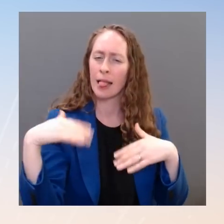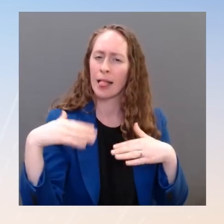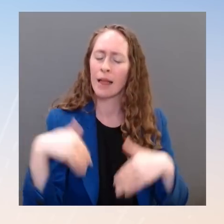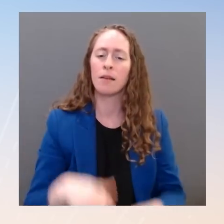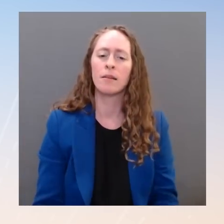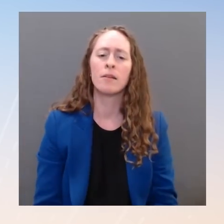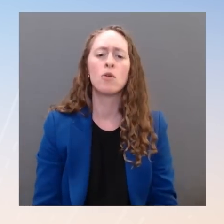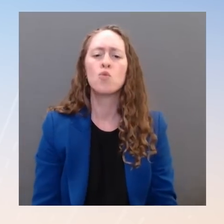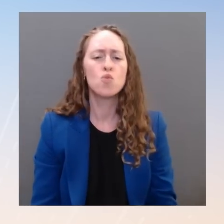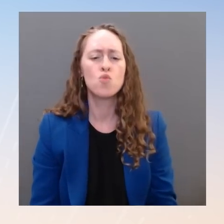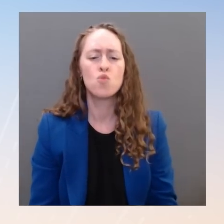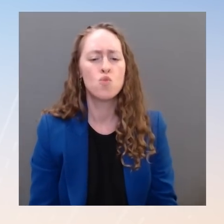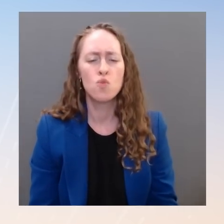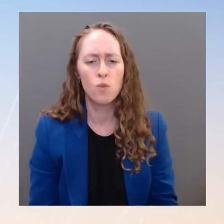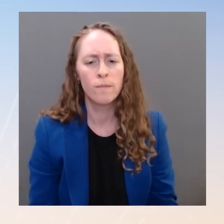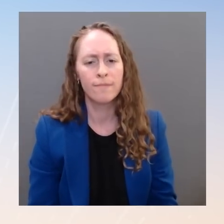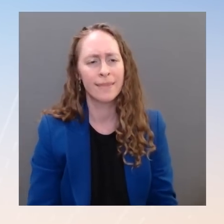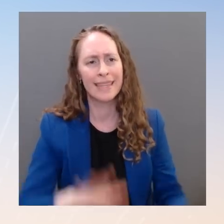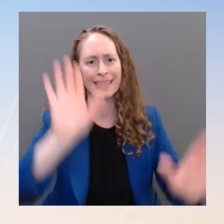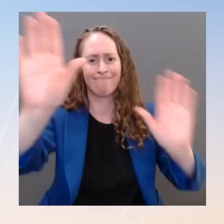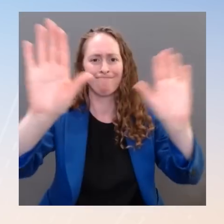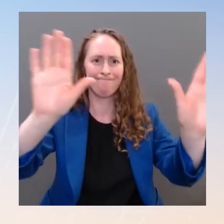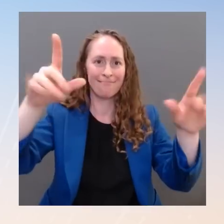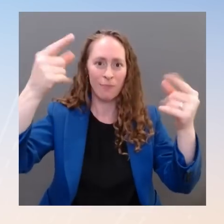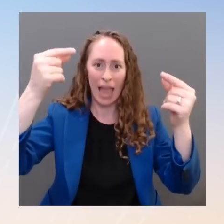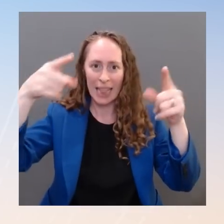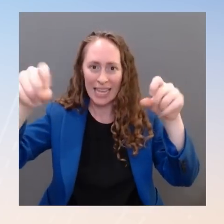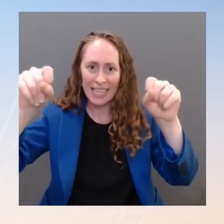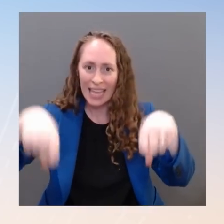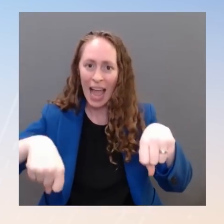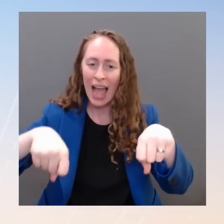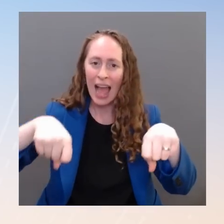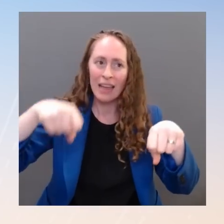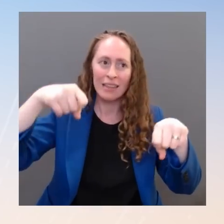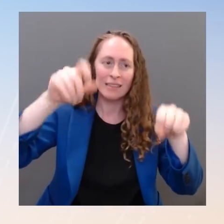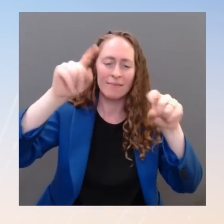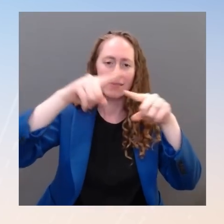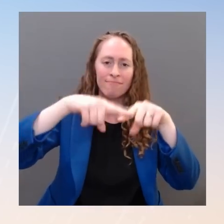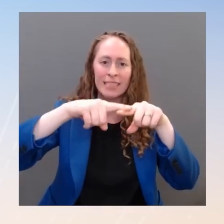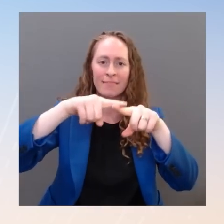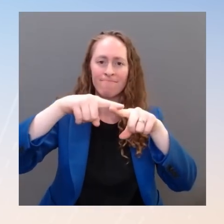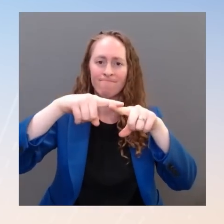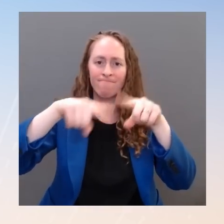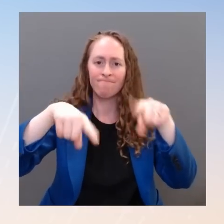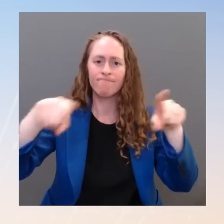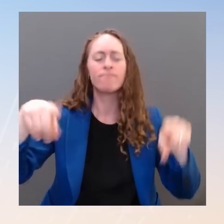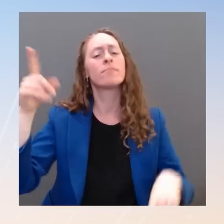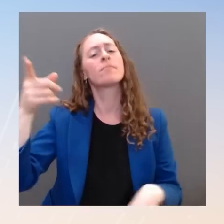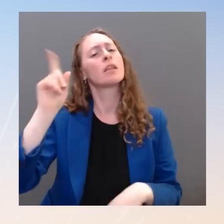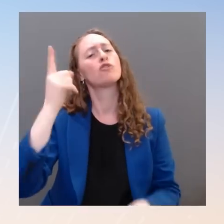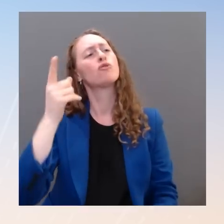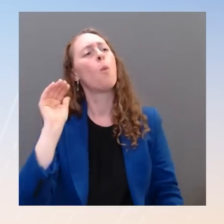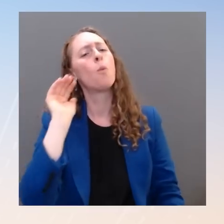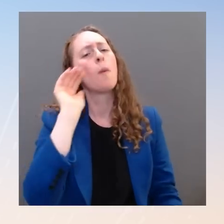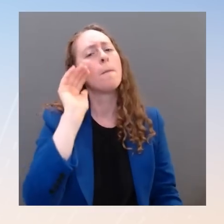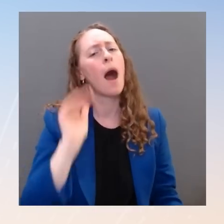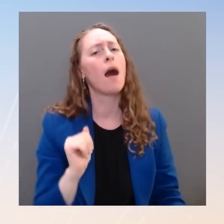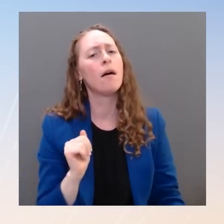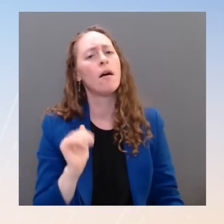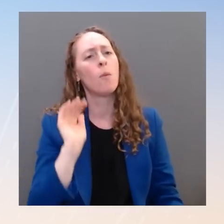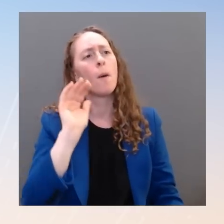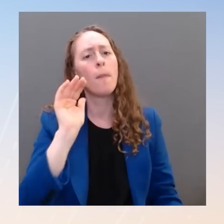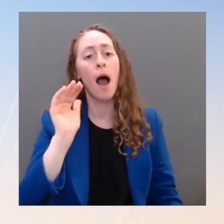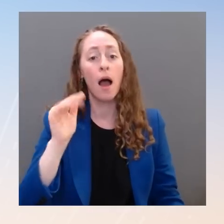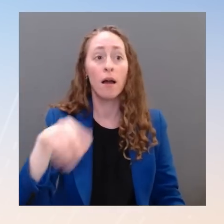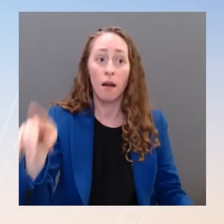not prejudging that. It's just an ask and a reminder and a call to the world that we need to be in this for the